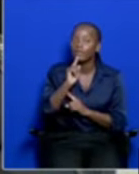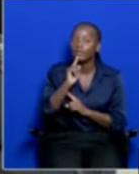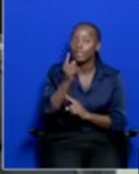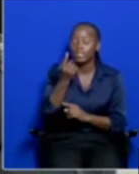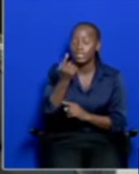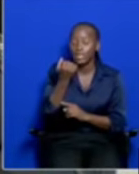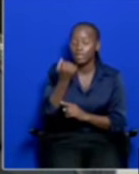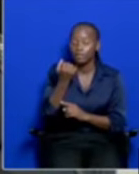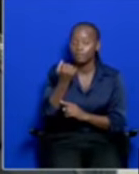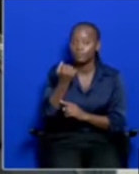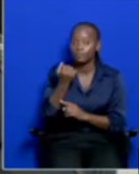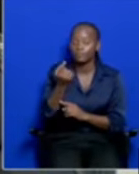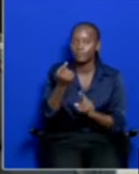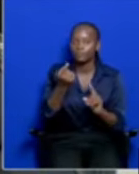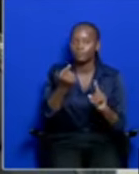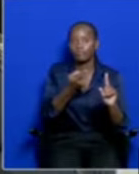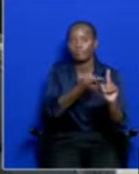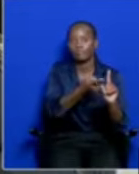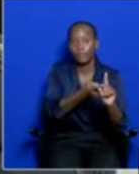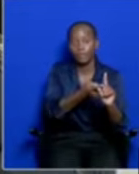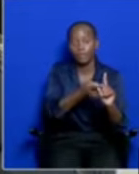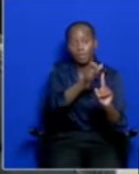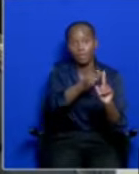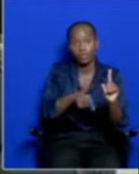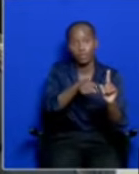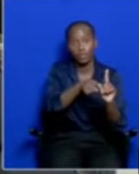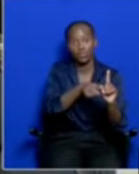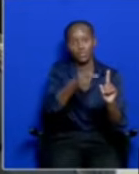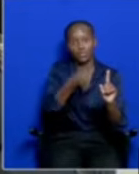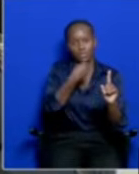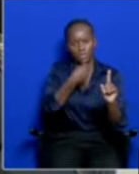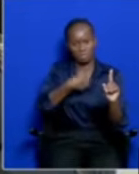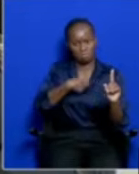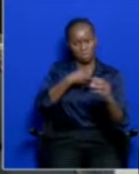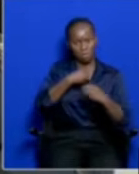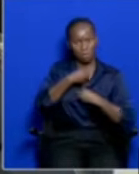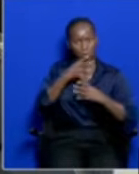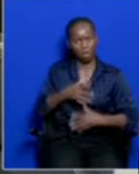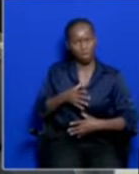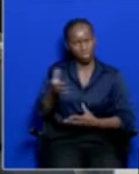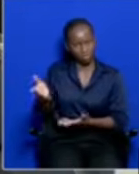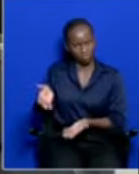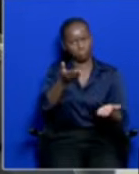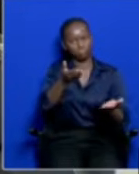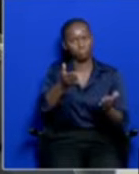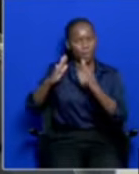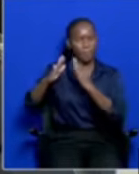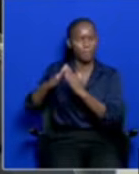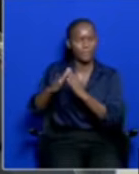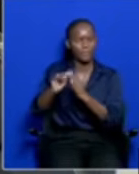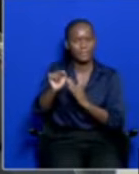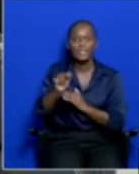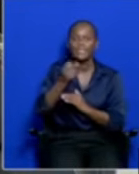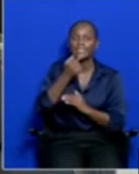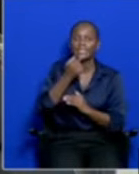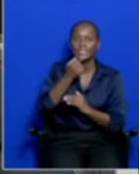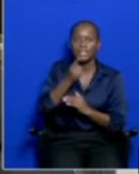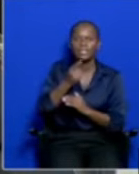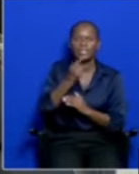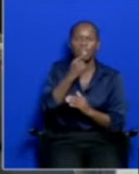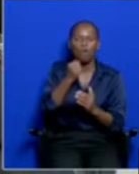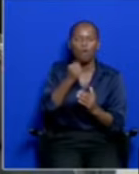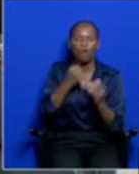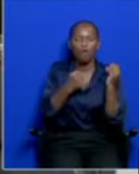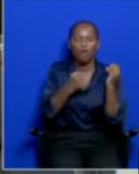lawful owner by means of the SAP S299 official register, which